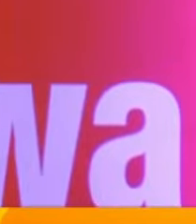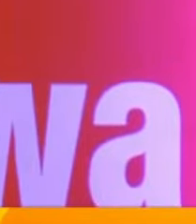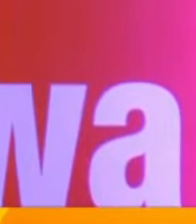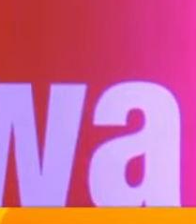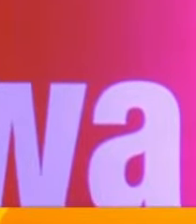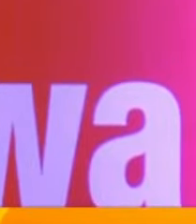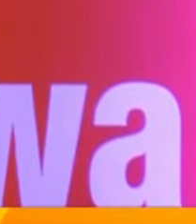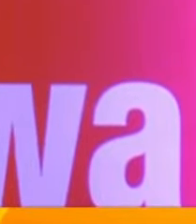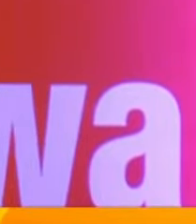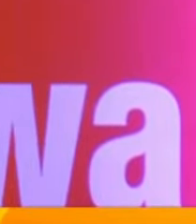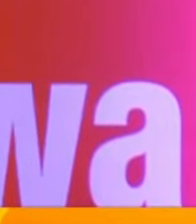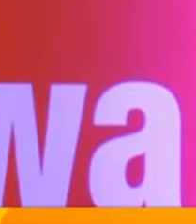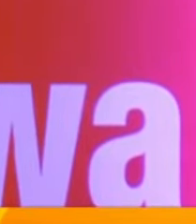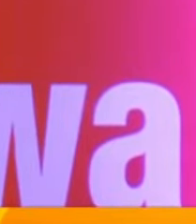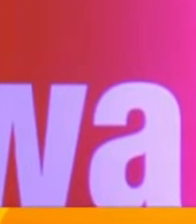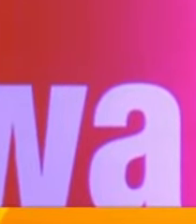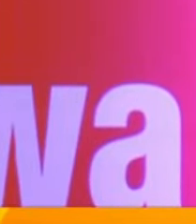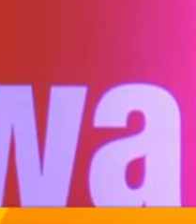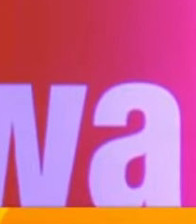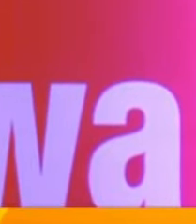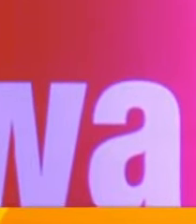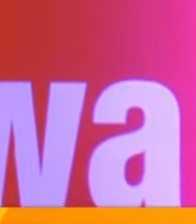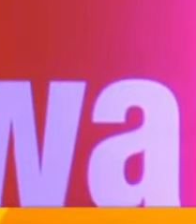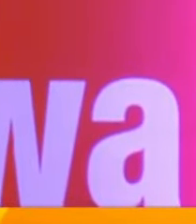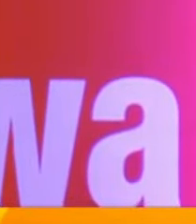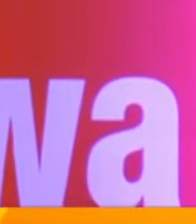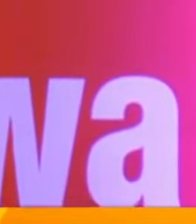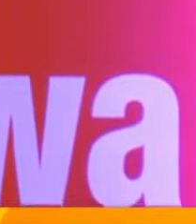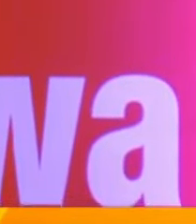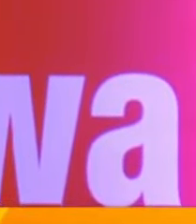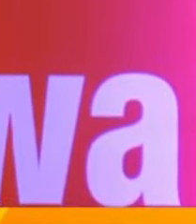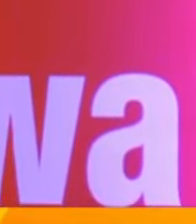at the national level and at the county level.